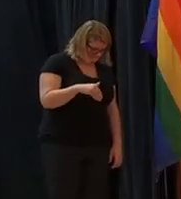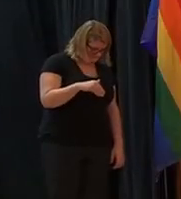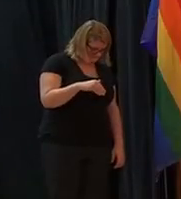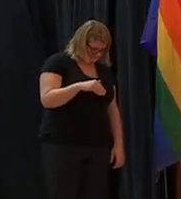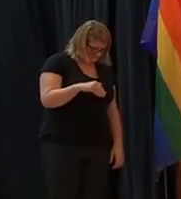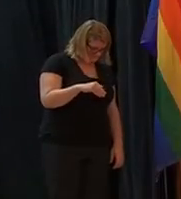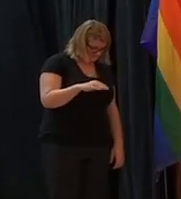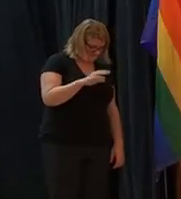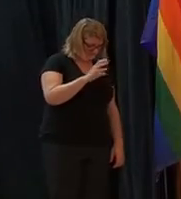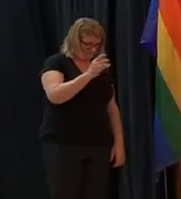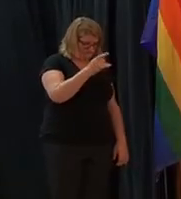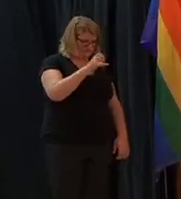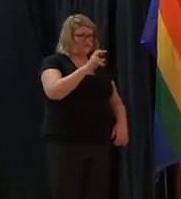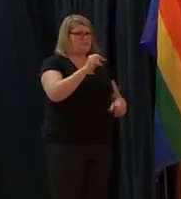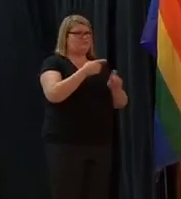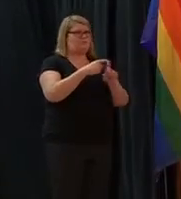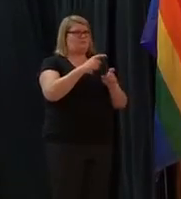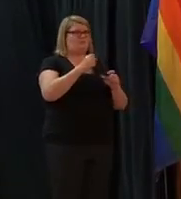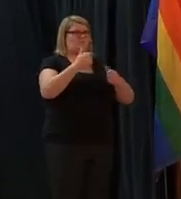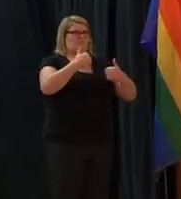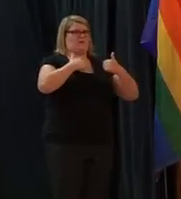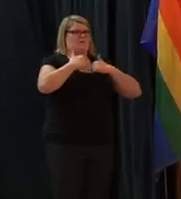From the Rwandan perspective,